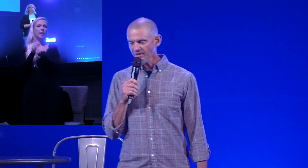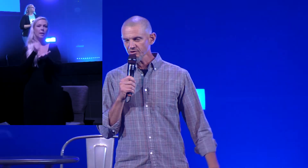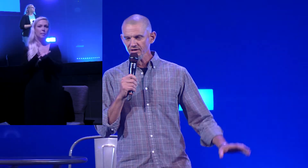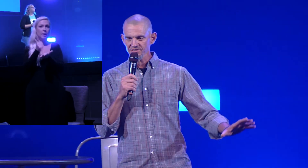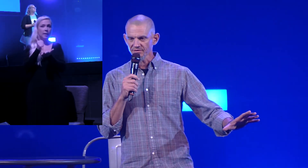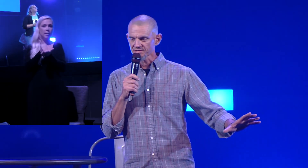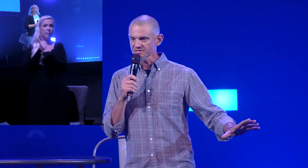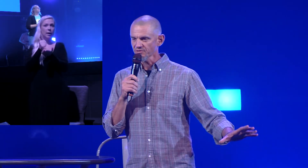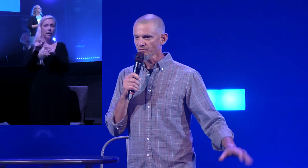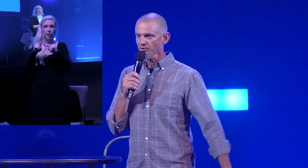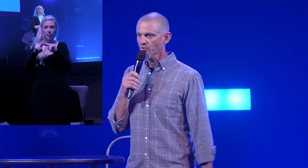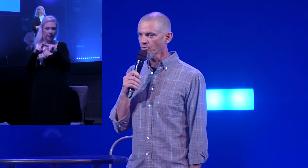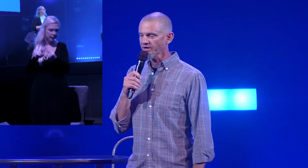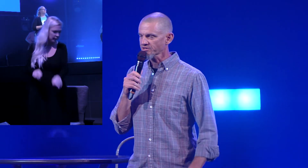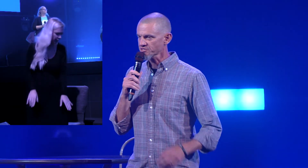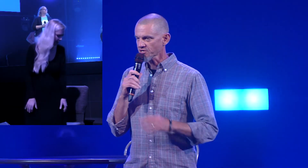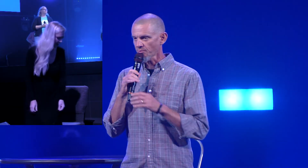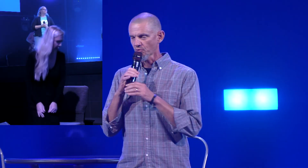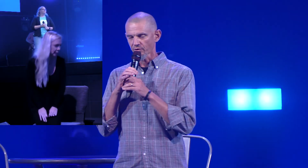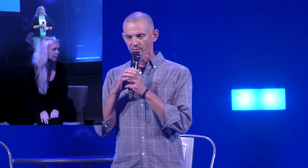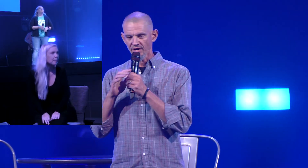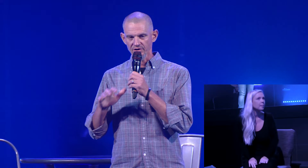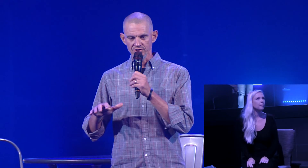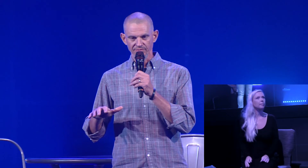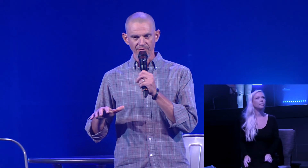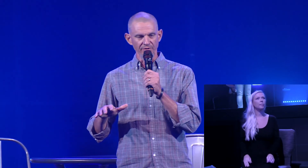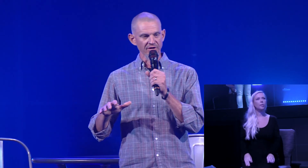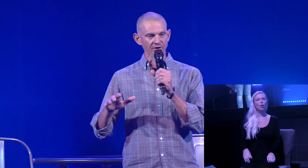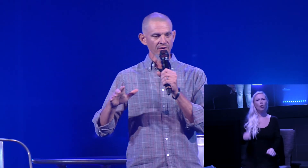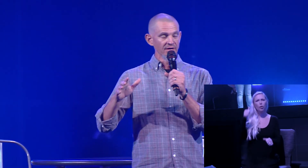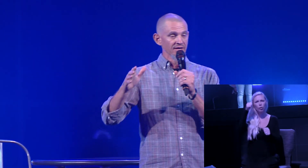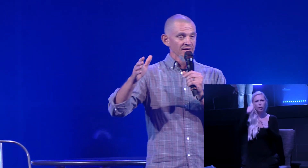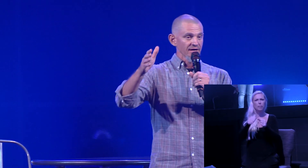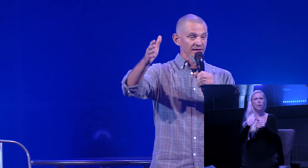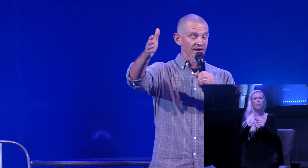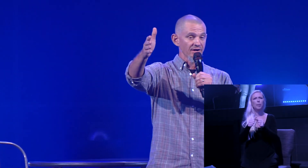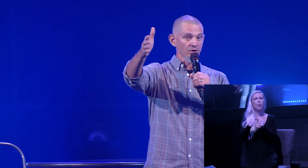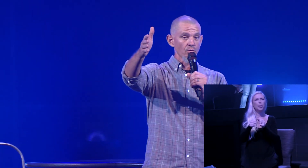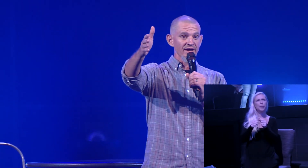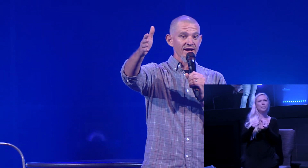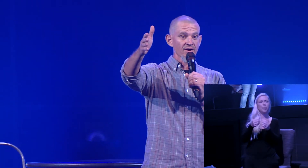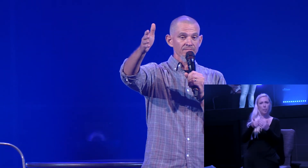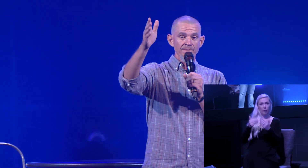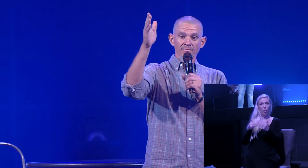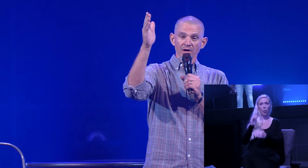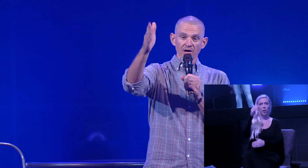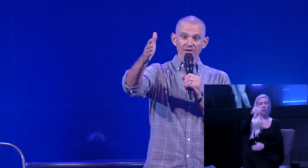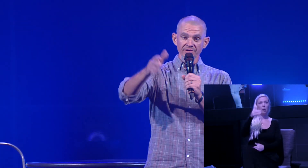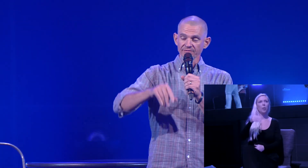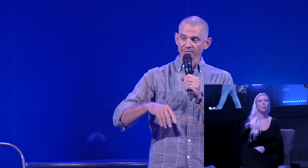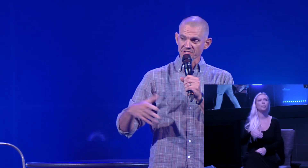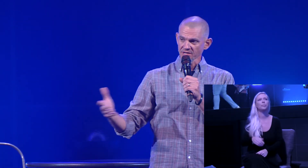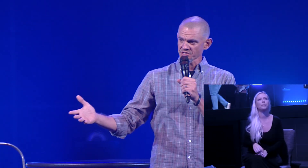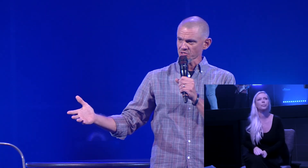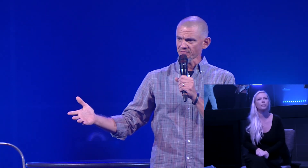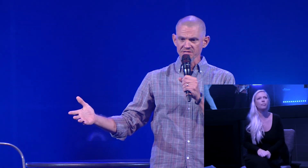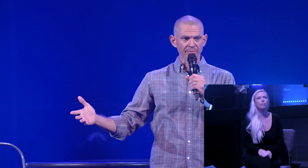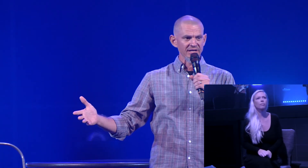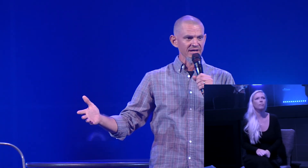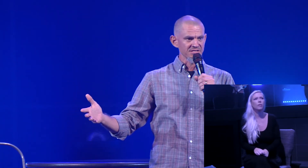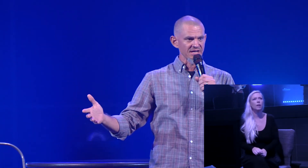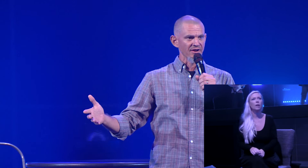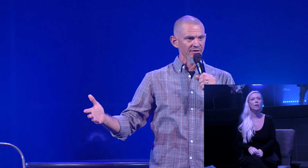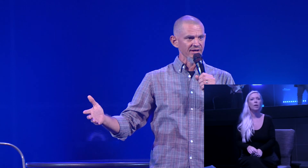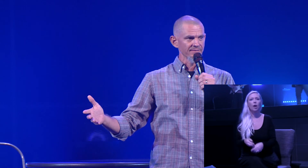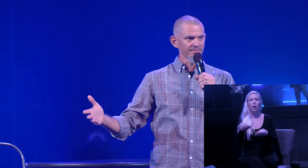Amen, amen. You guys can have a seat real quick. Just a couple quick reminders before we go. Again, on your way out, all the information. Let's serve